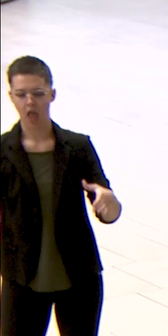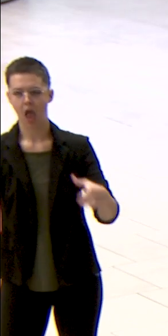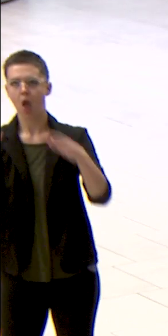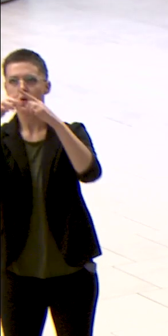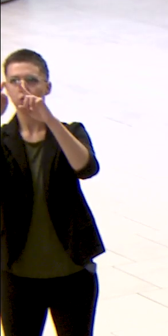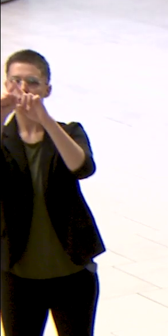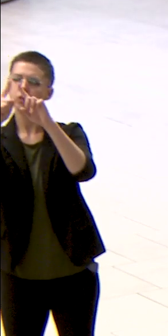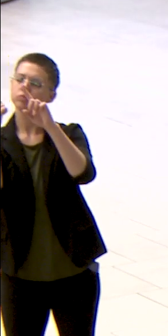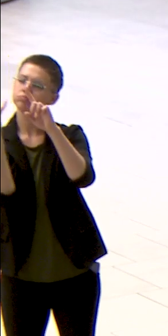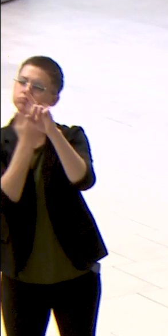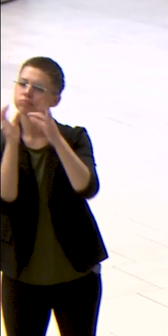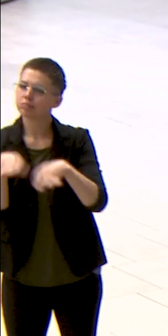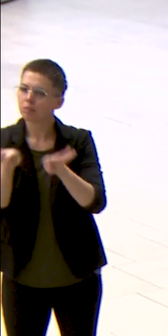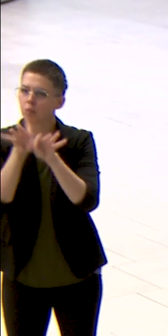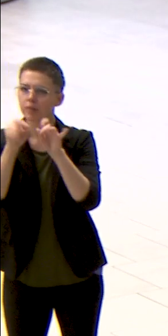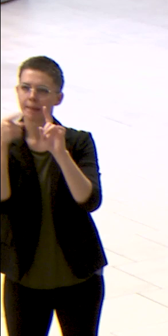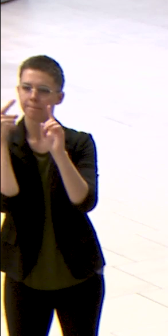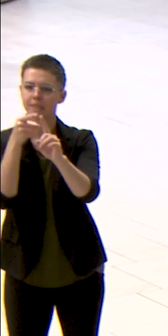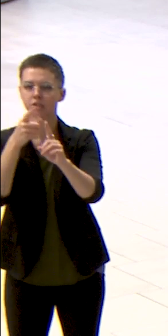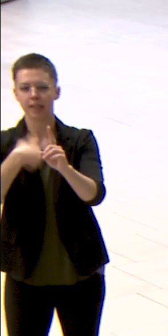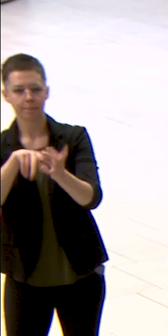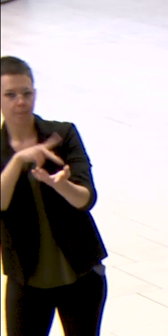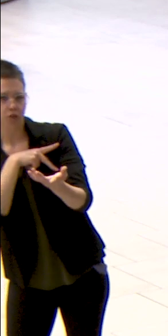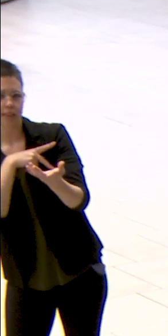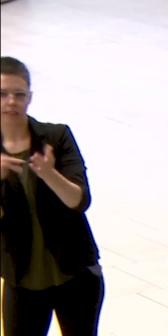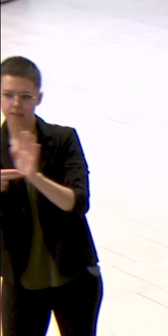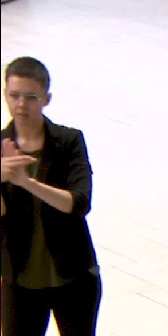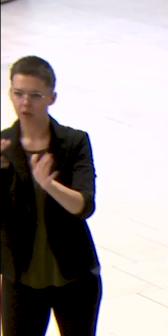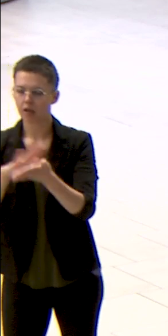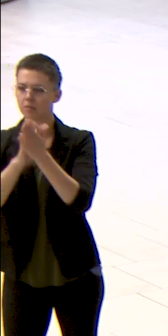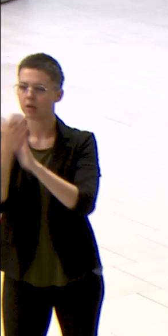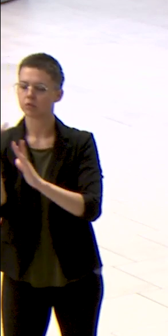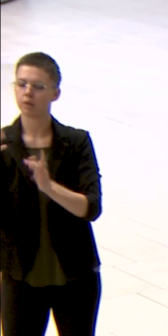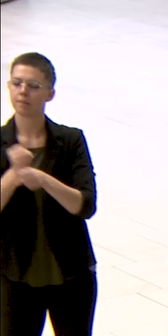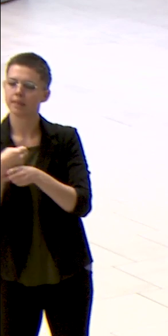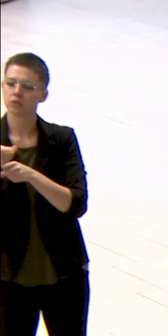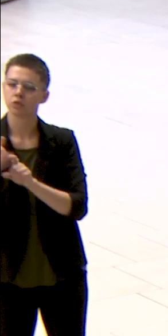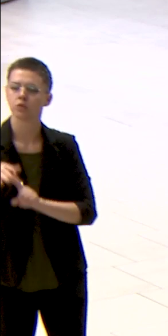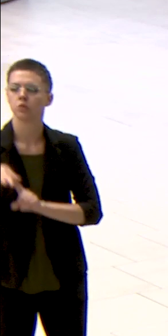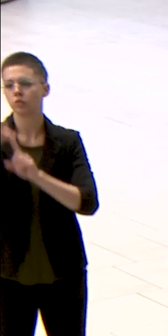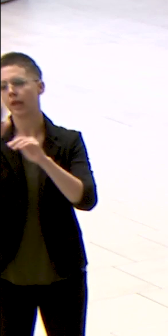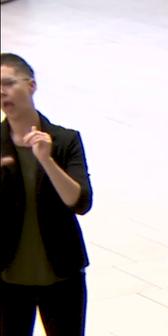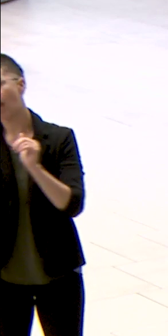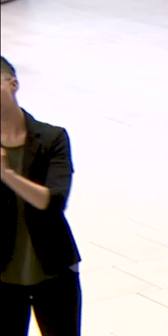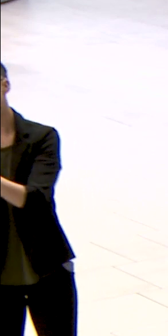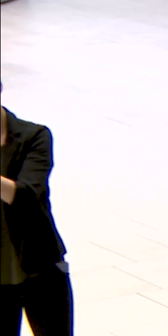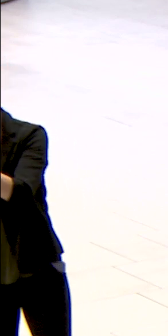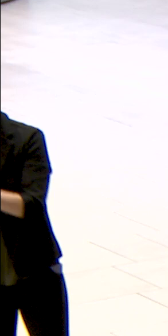important. And that mission, that personality, that becomes what distinguishes you from the other competitors. And, you